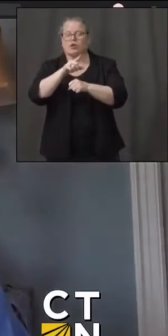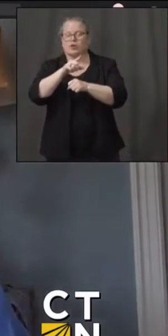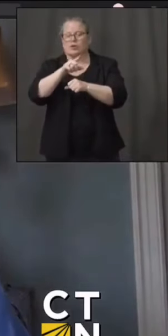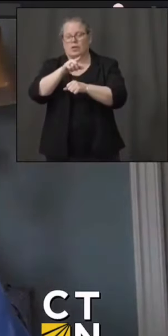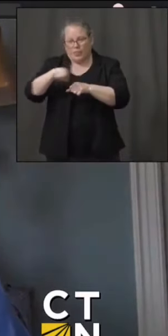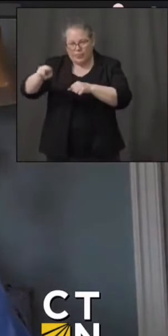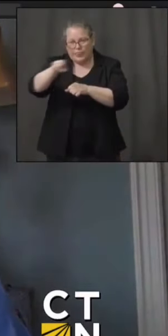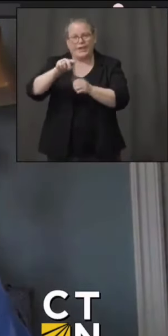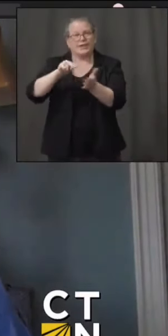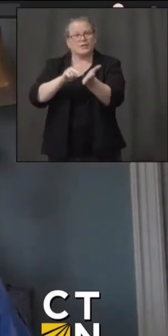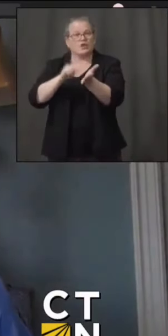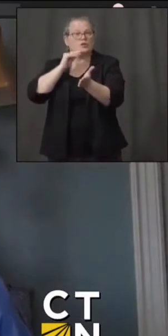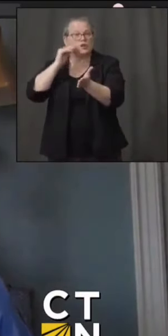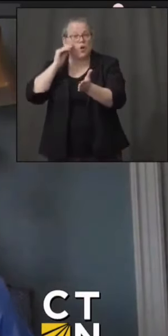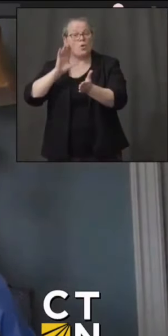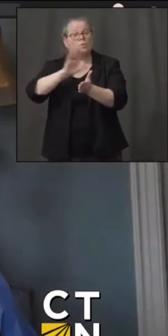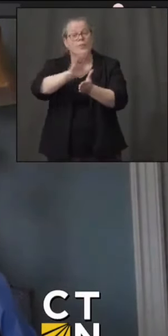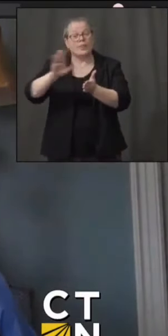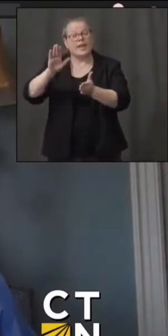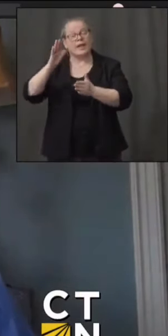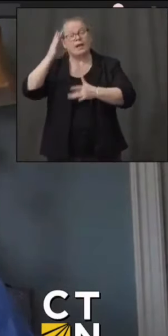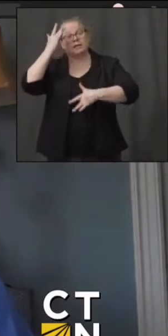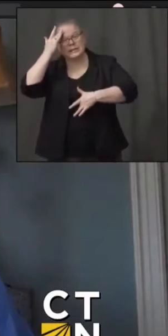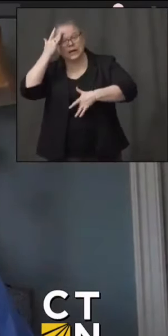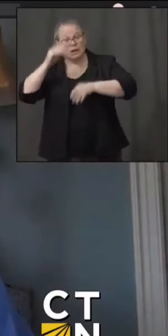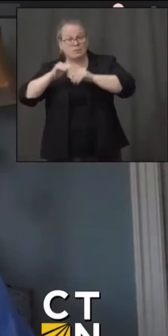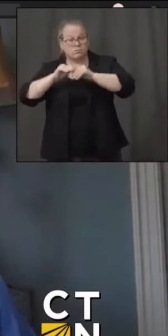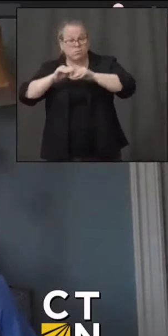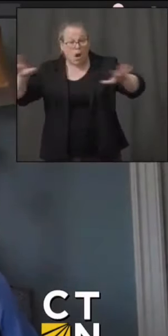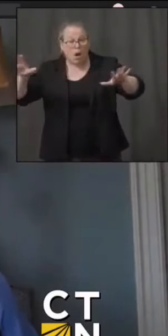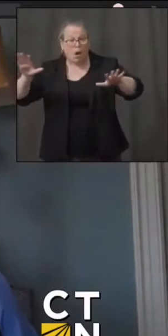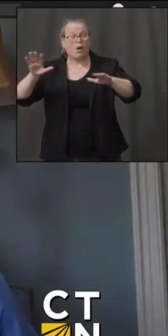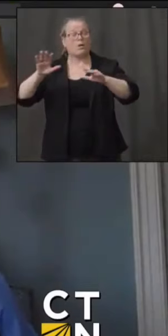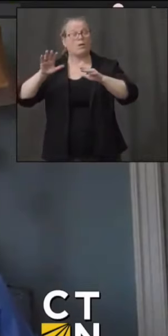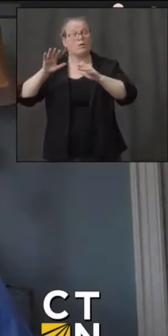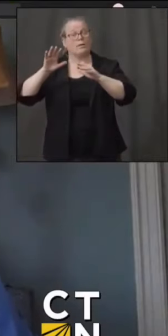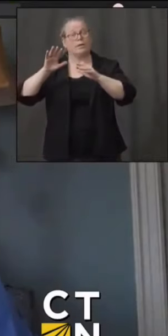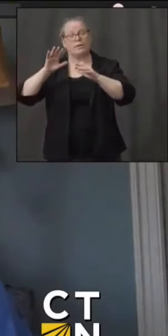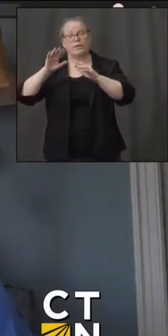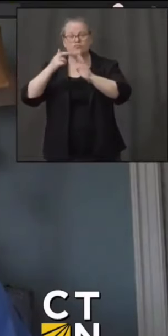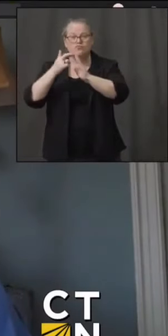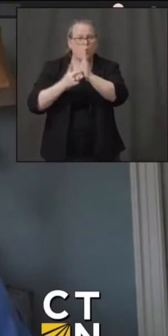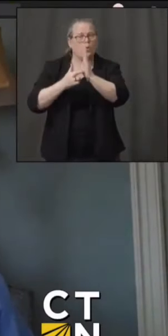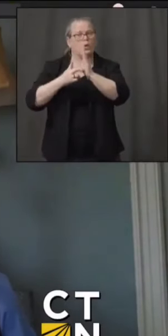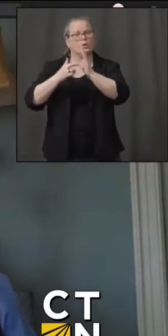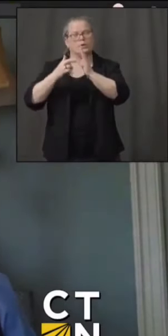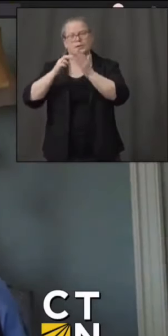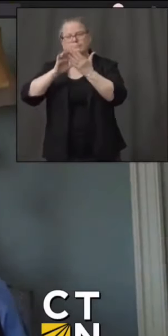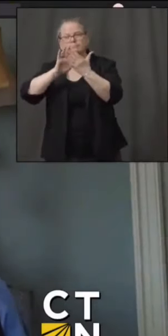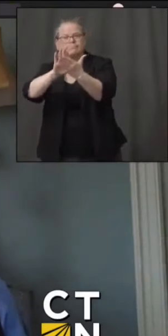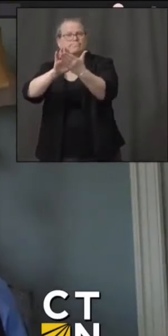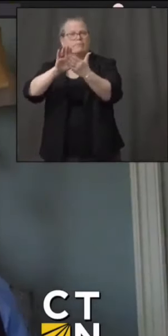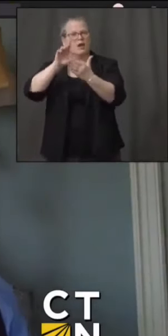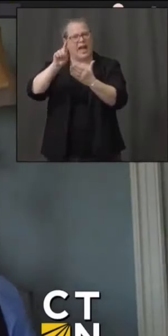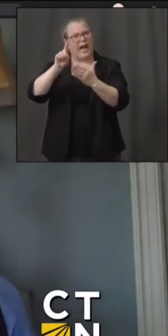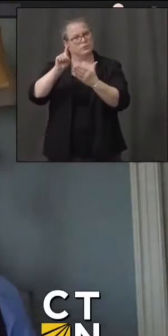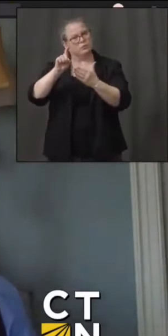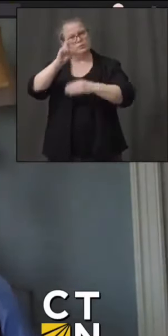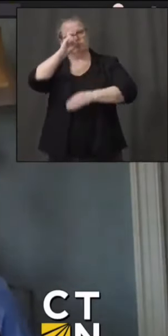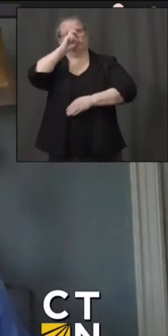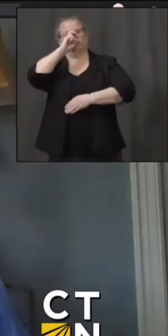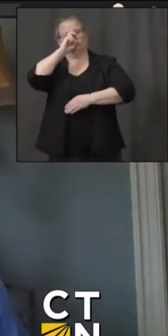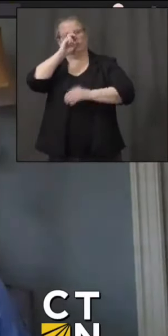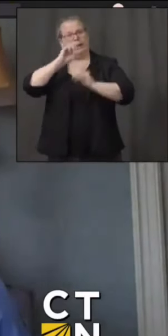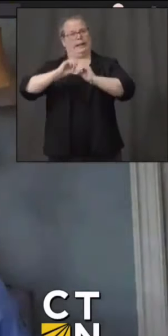as perfect as we can make them, because clearly persons who live in these long-term care facilities